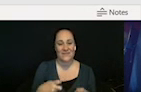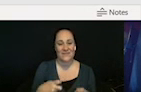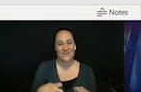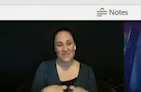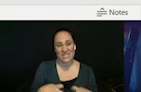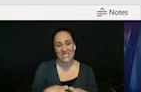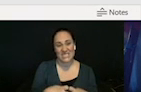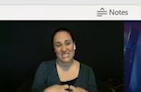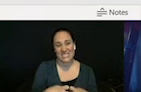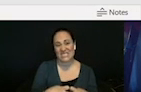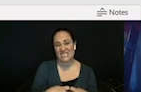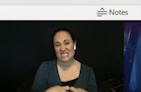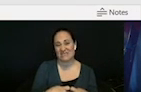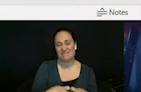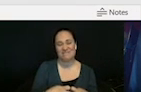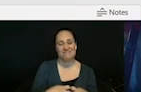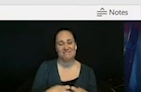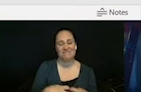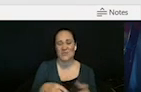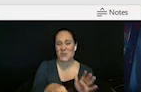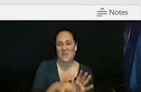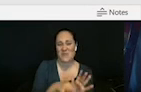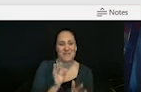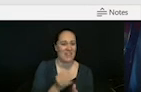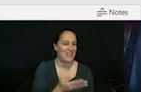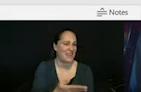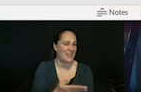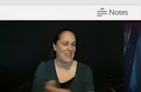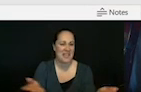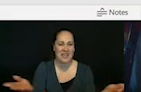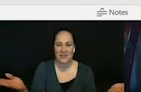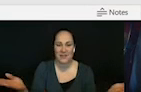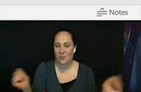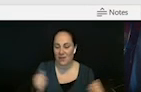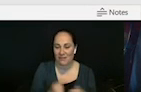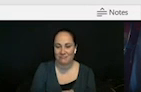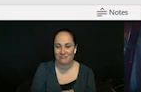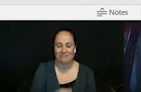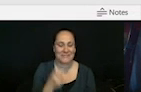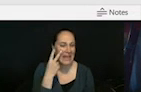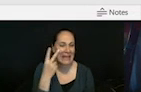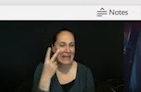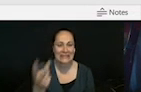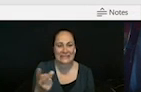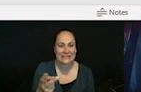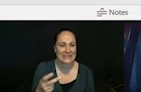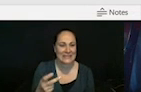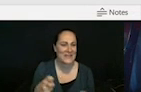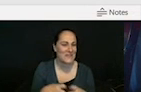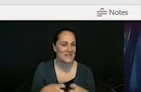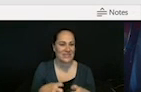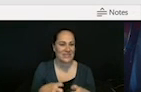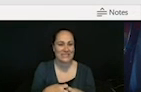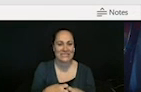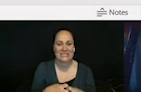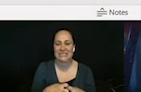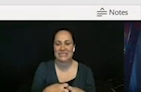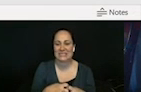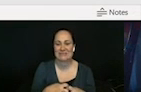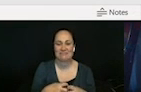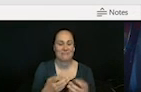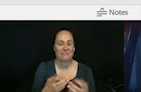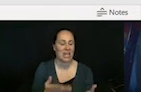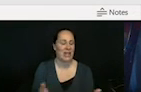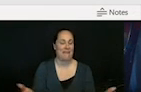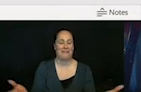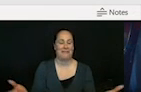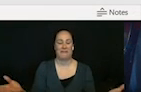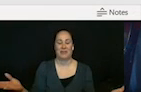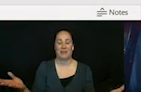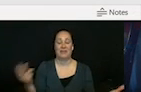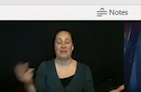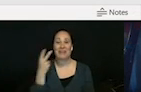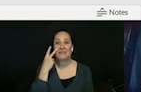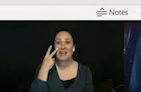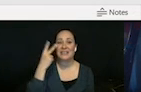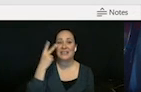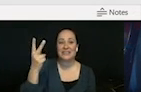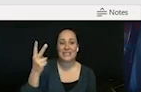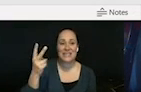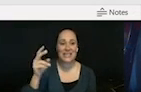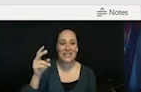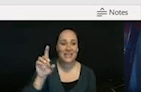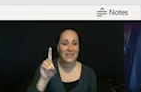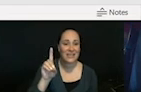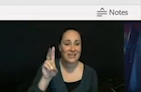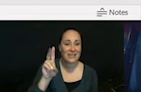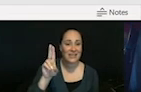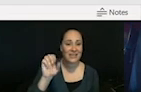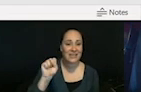And it's really cool. I see physics in everyday things, right? Every time I sit by my window, I see dust particles float around there. I think